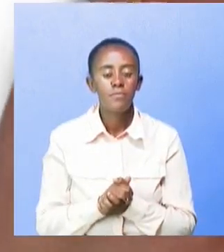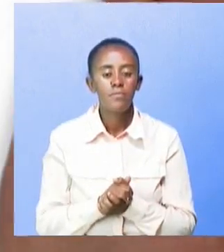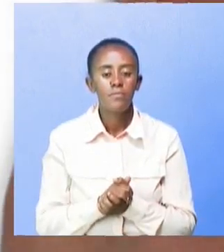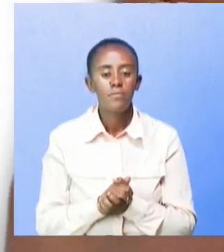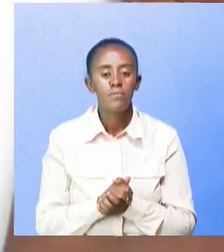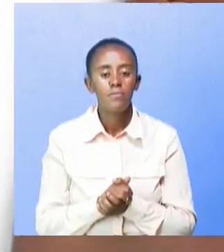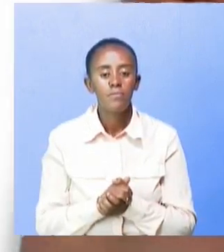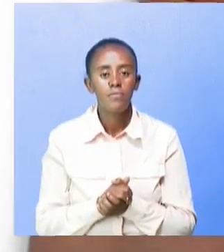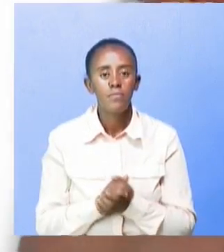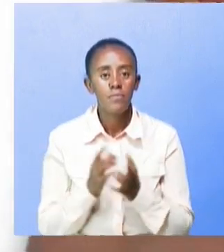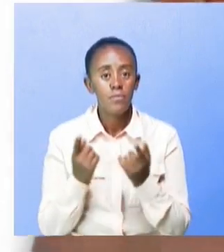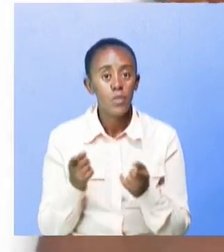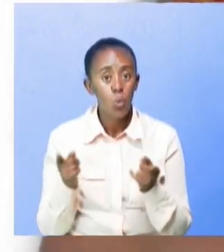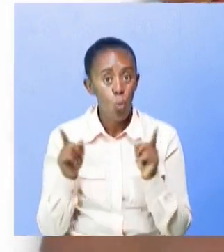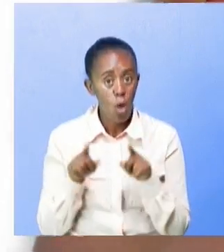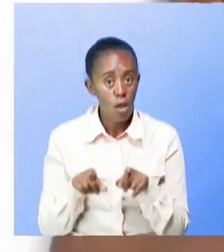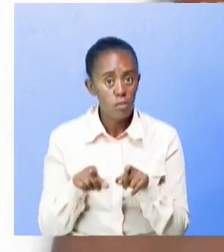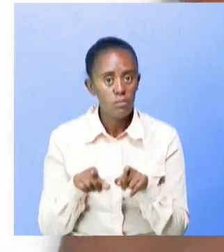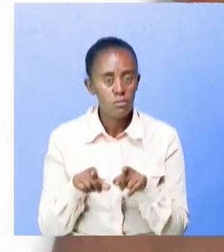when